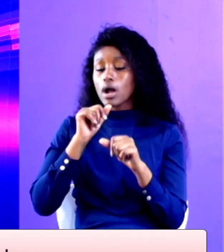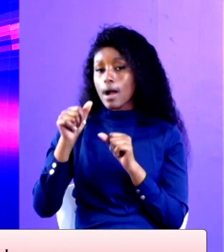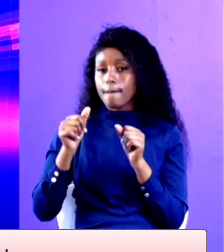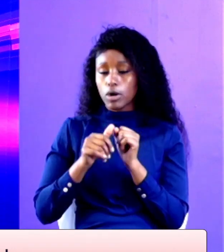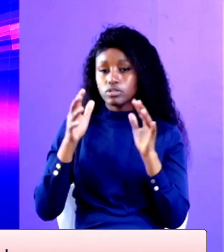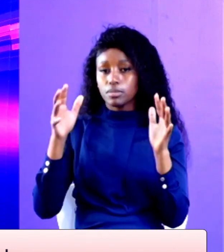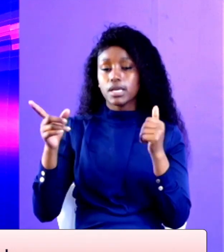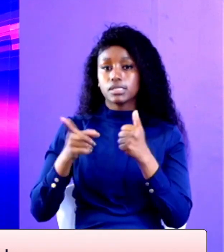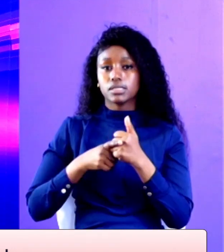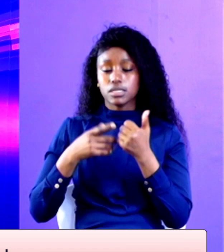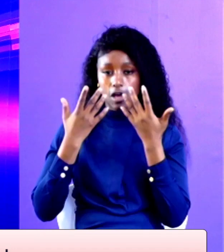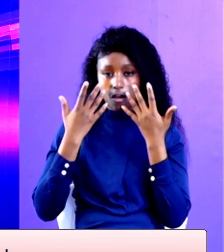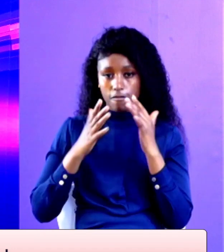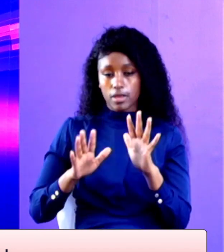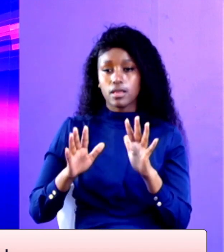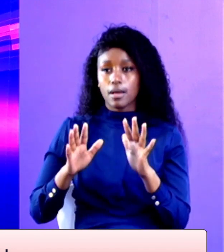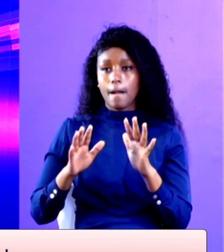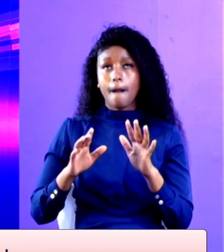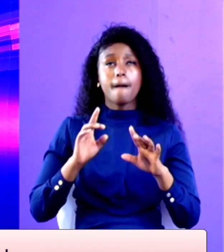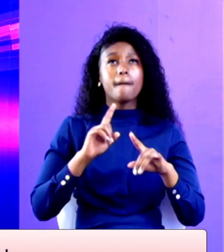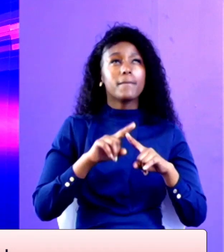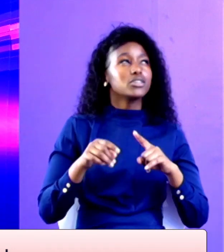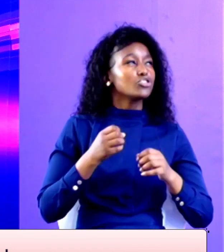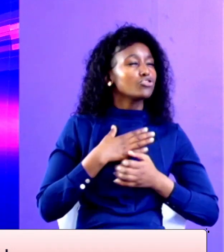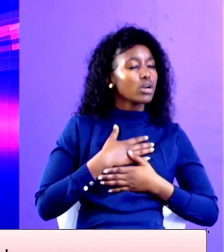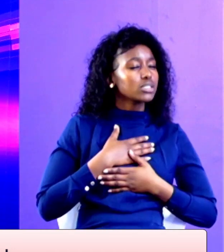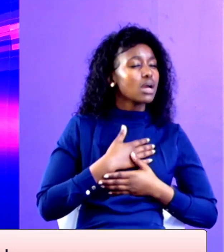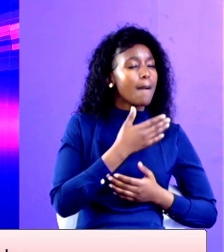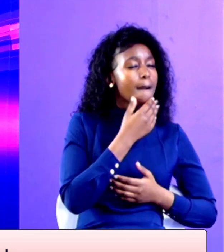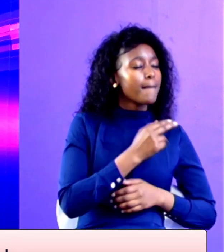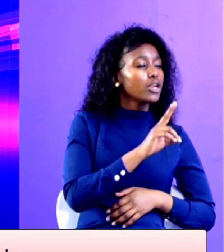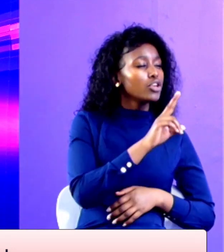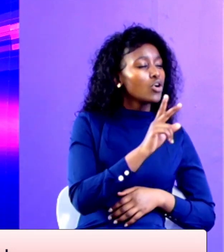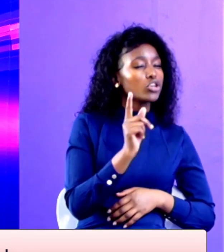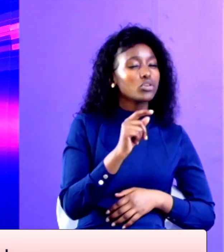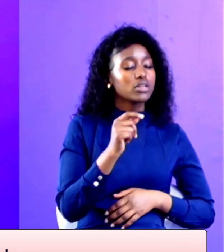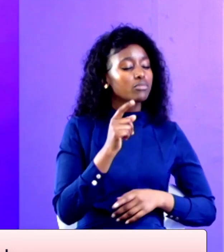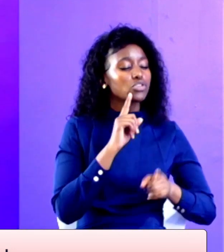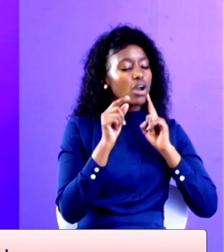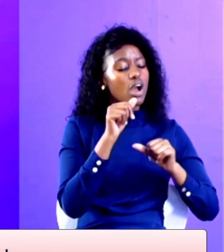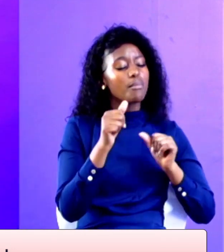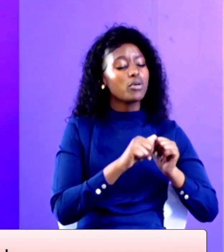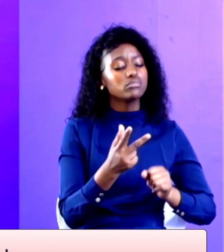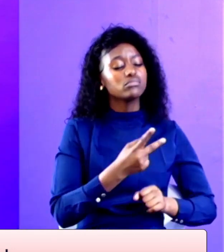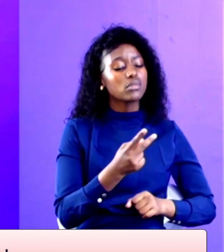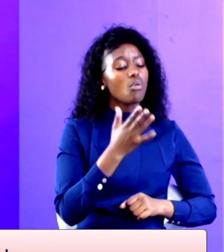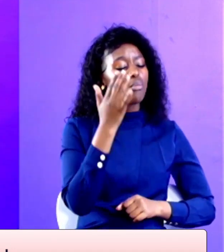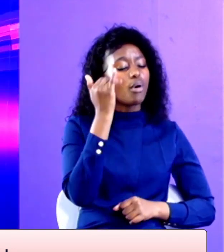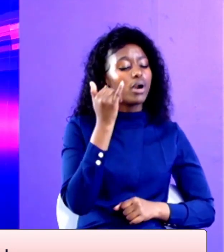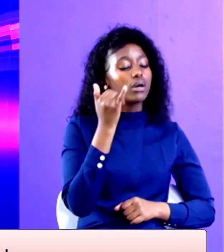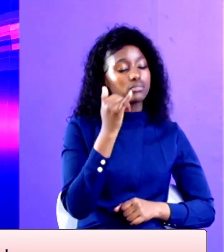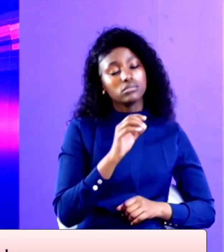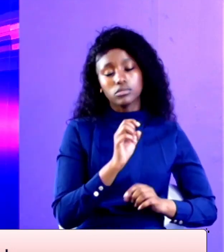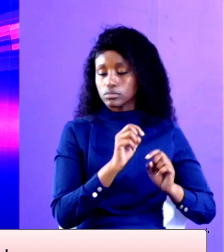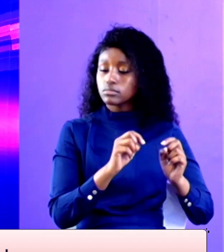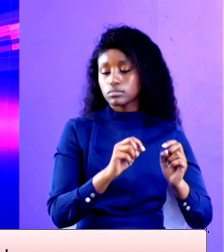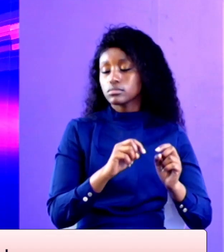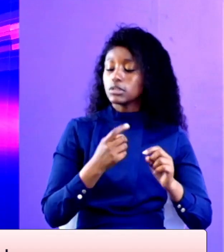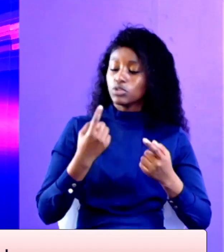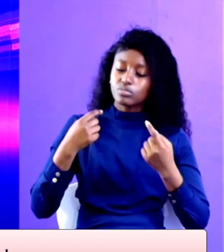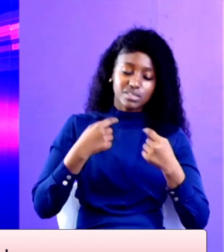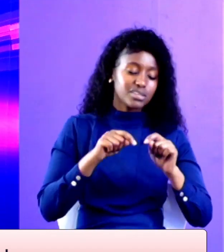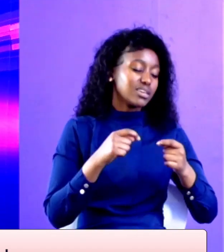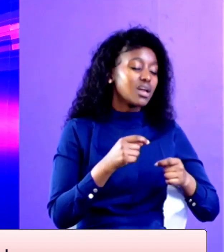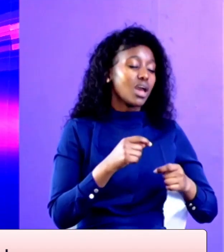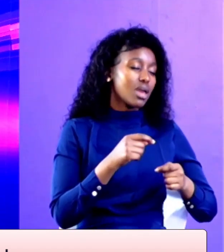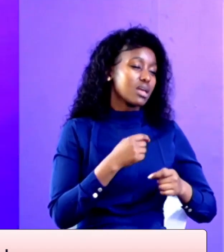Unaweza uliza mbona tumeweka Man U na Tottenham. They were traditionally big six. Ni sawa tu. Tumewaweka juu sasa